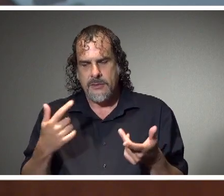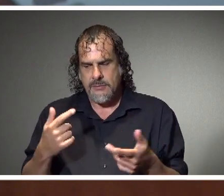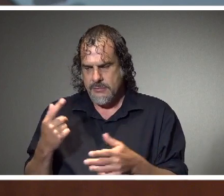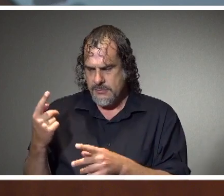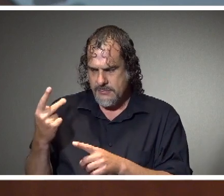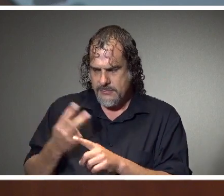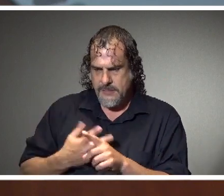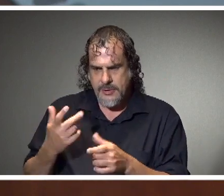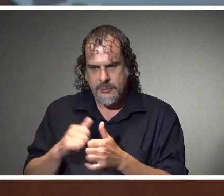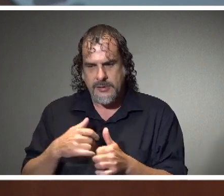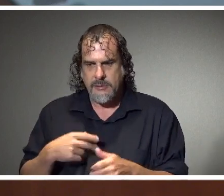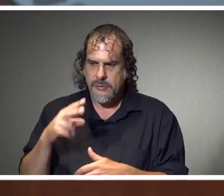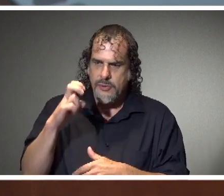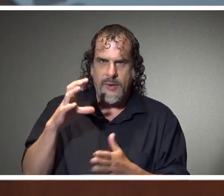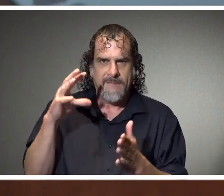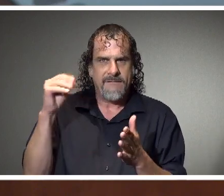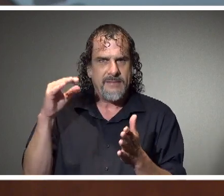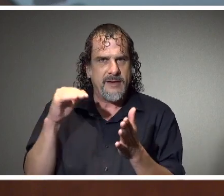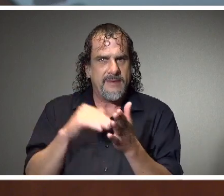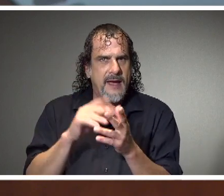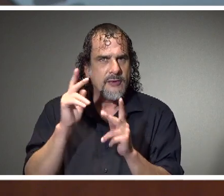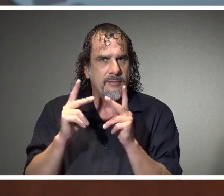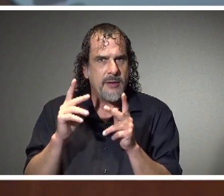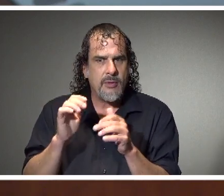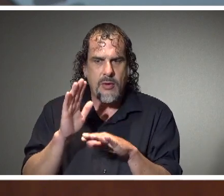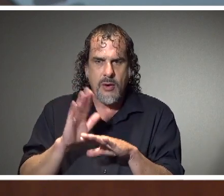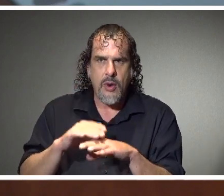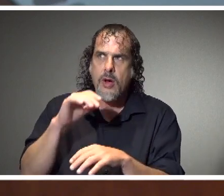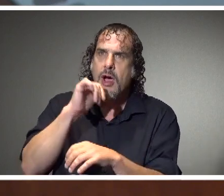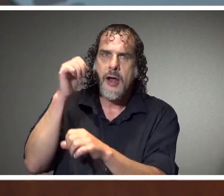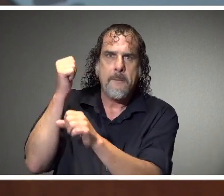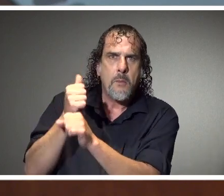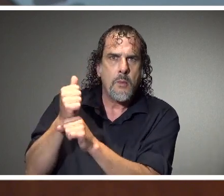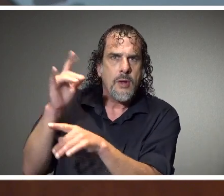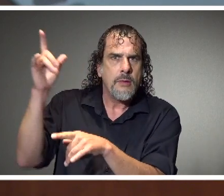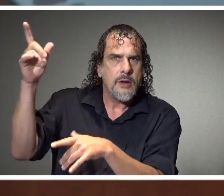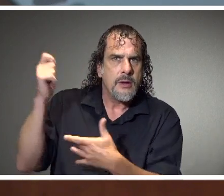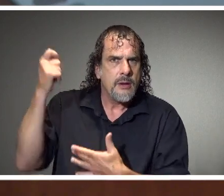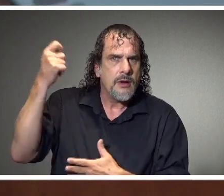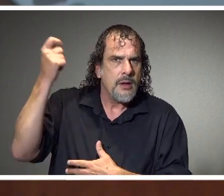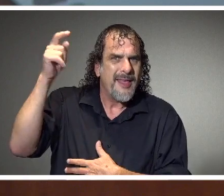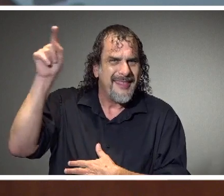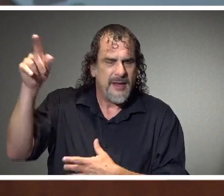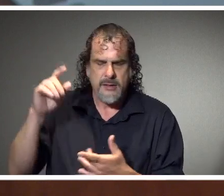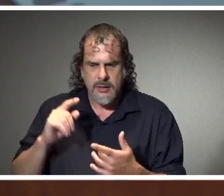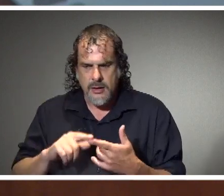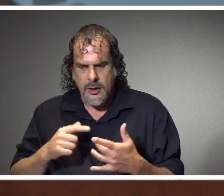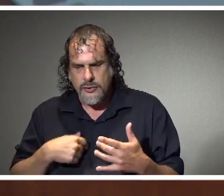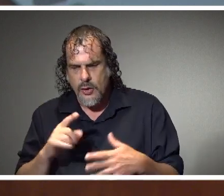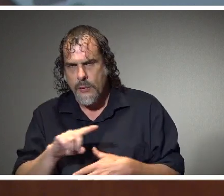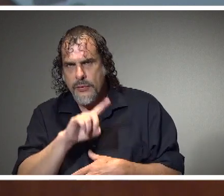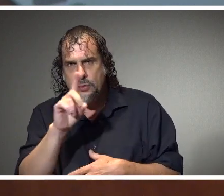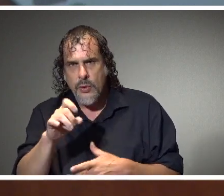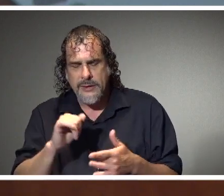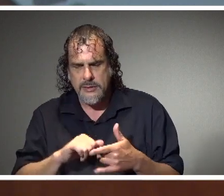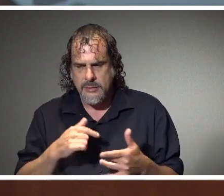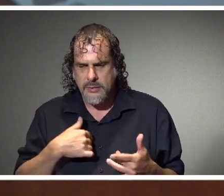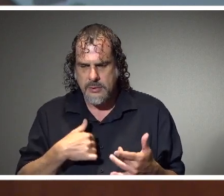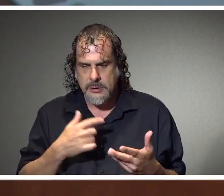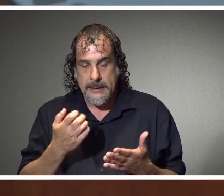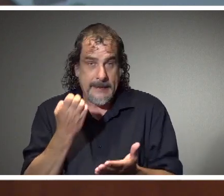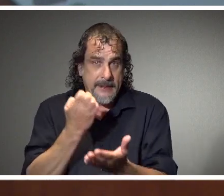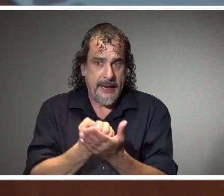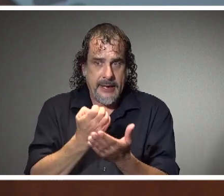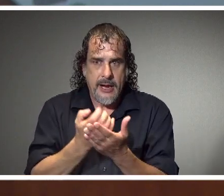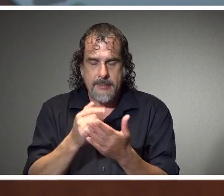250,000 people on the unemployment rolls in Mississippi. So the question is, Obviously, there are economic headwinds in front